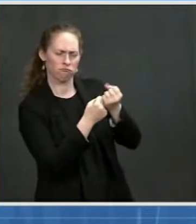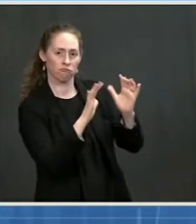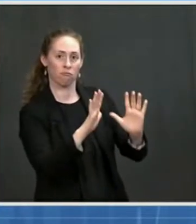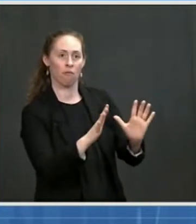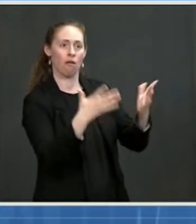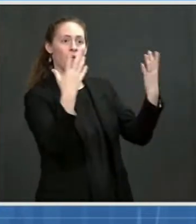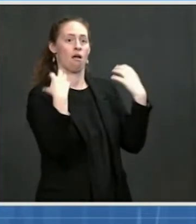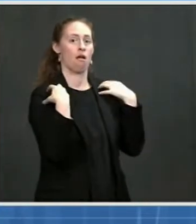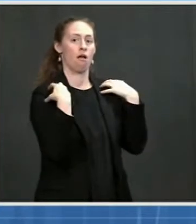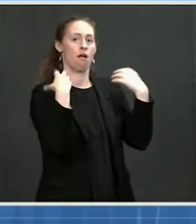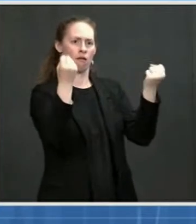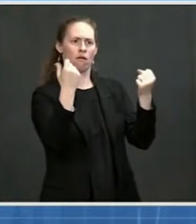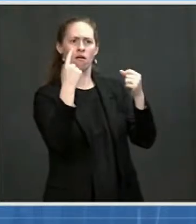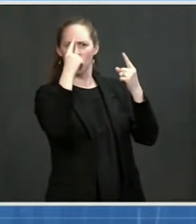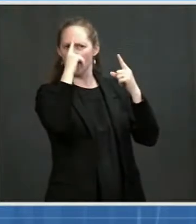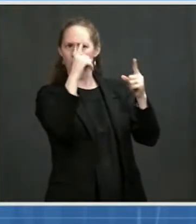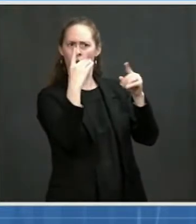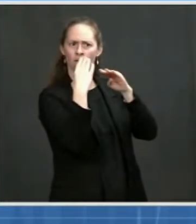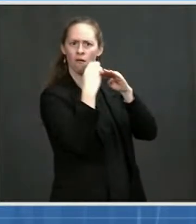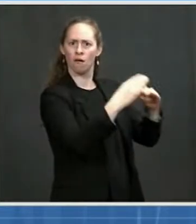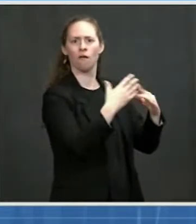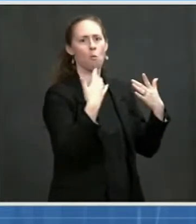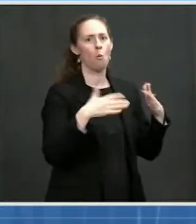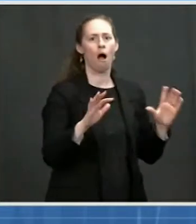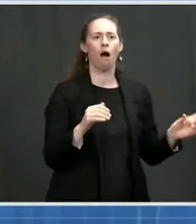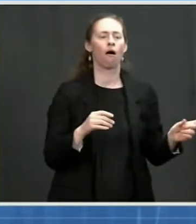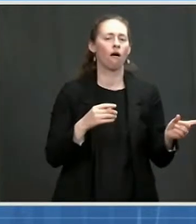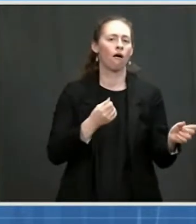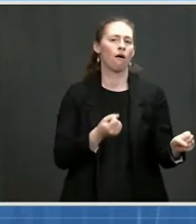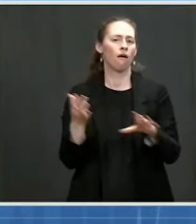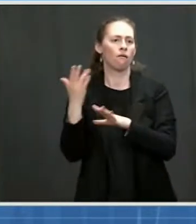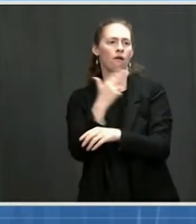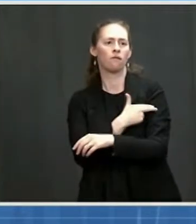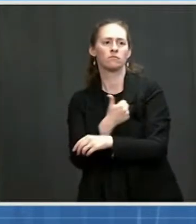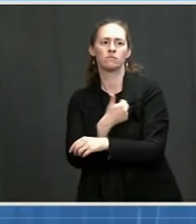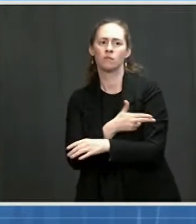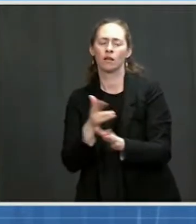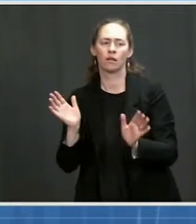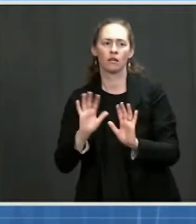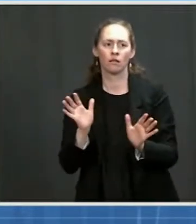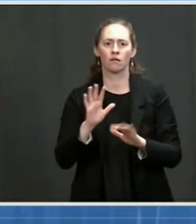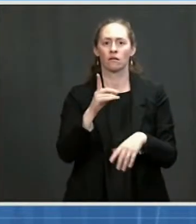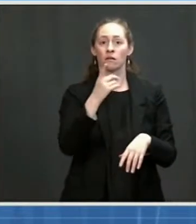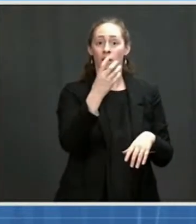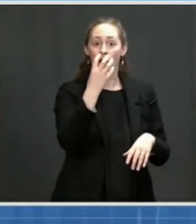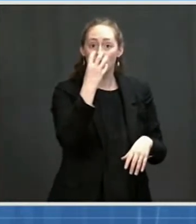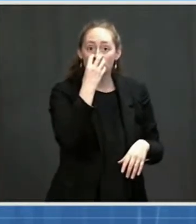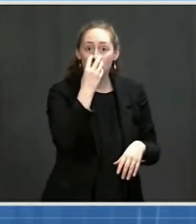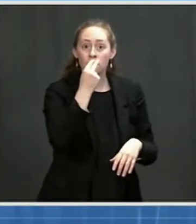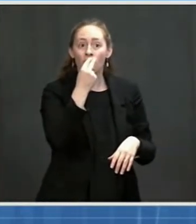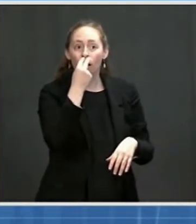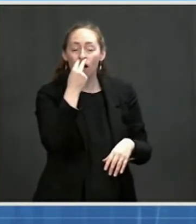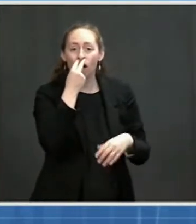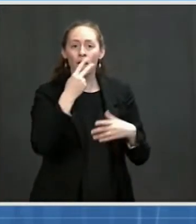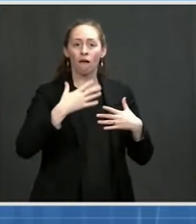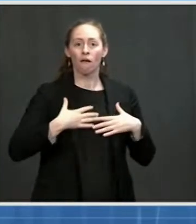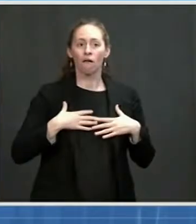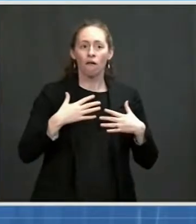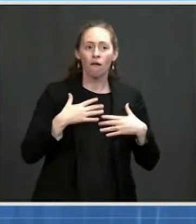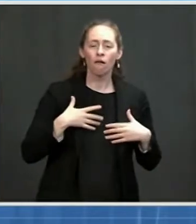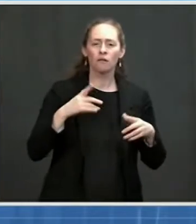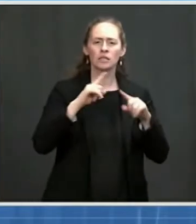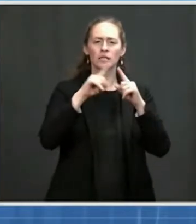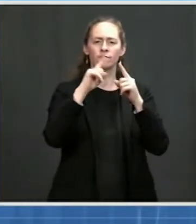those hospitalized requiring oxygenation, those hospitalized requiring delivery through high